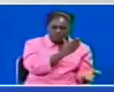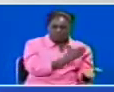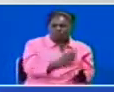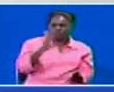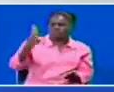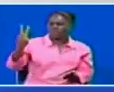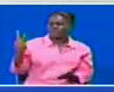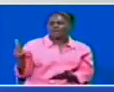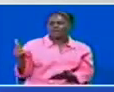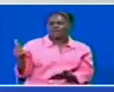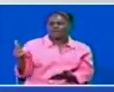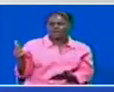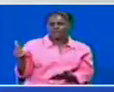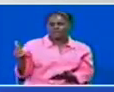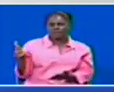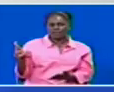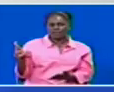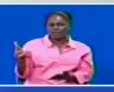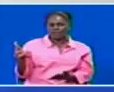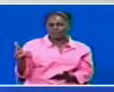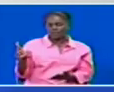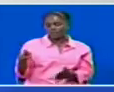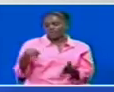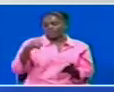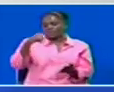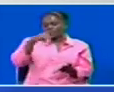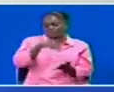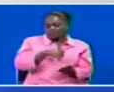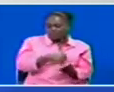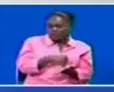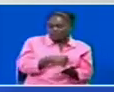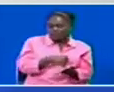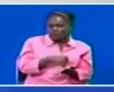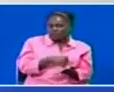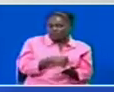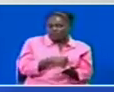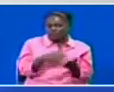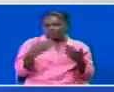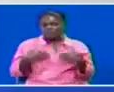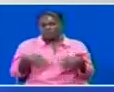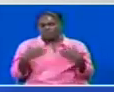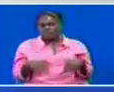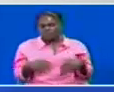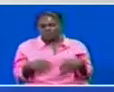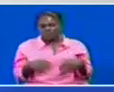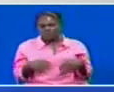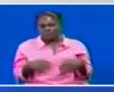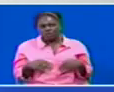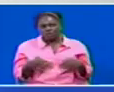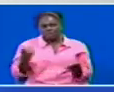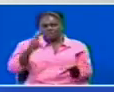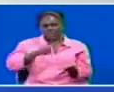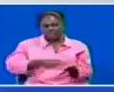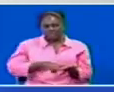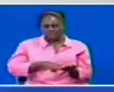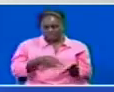the way we were registered? Was it going to involve even those who would have been